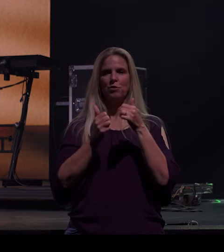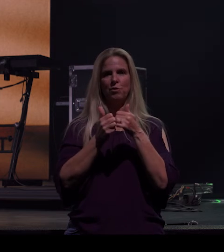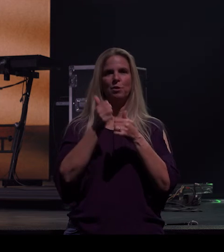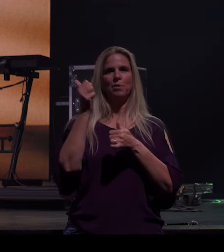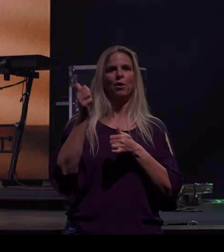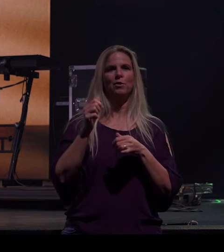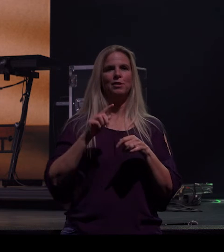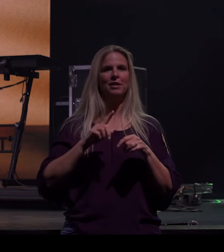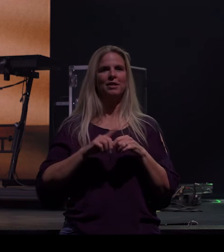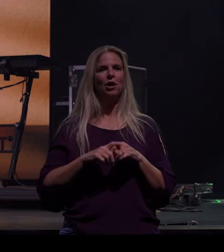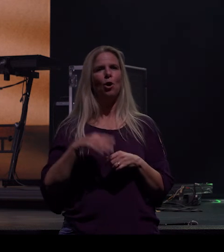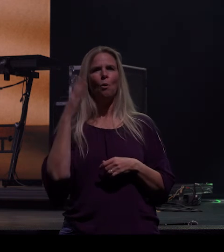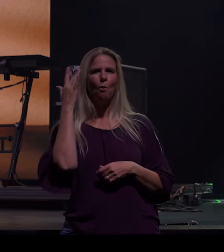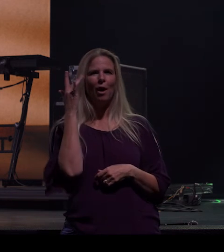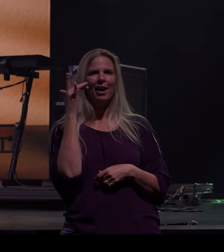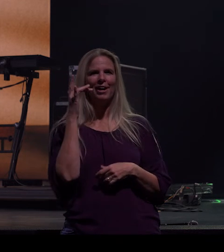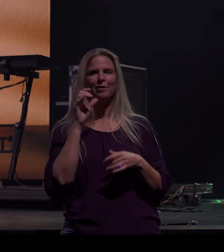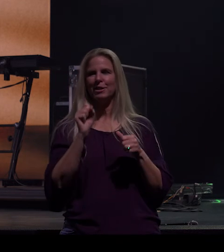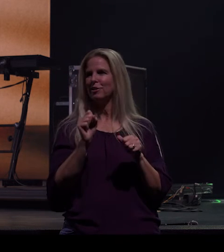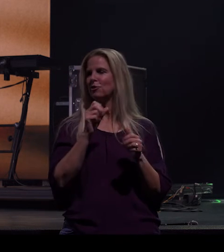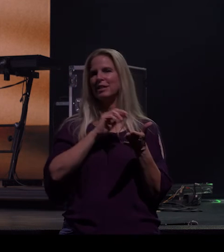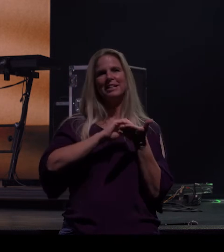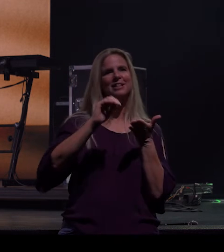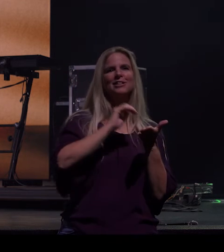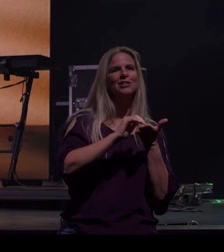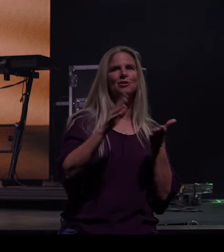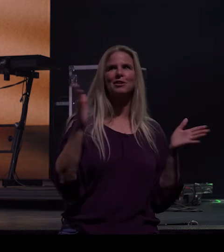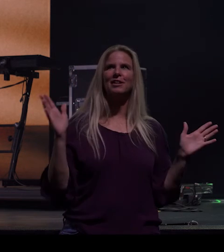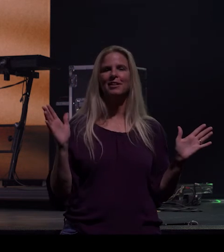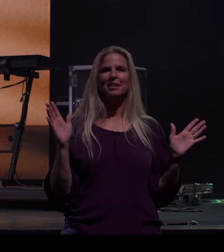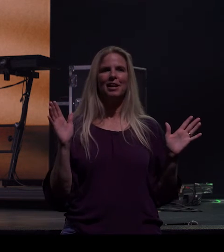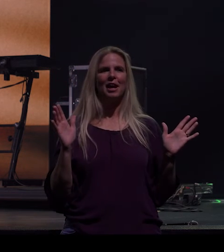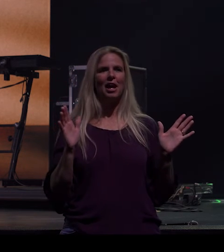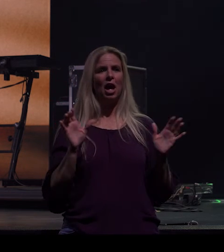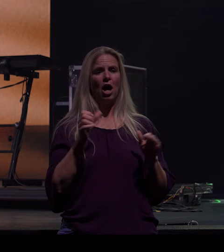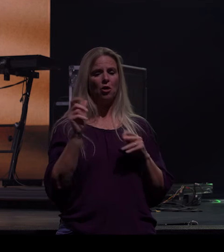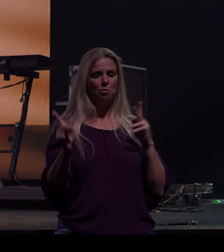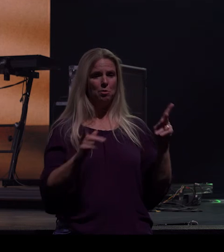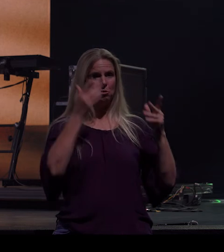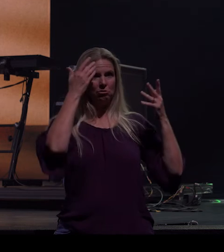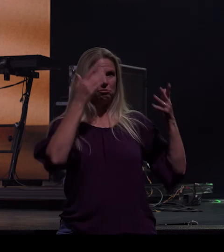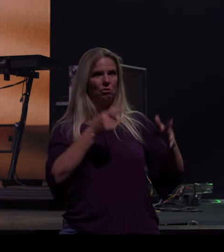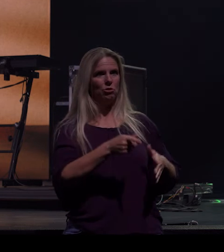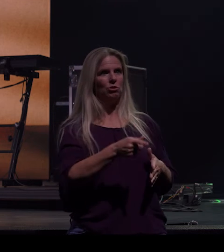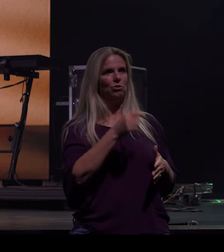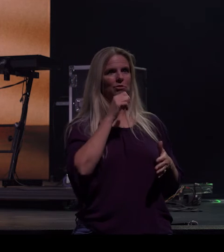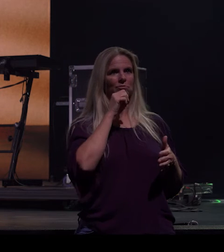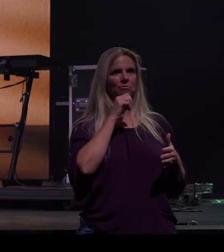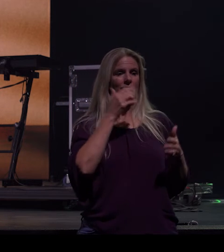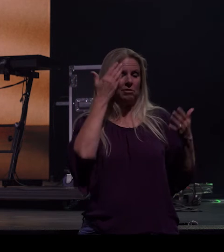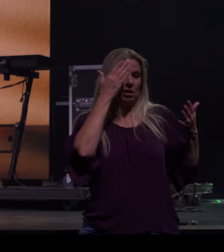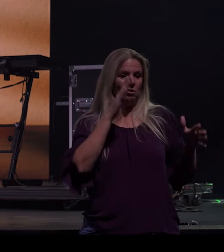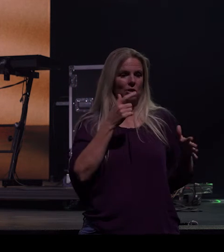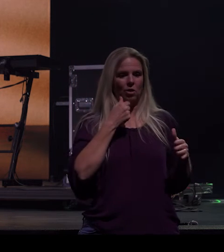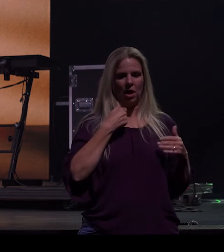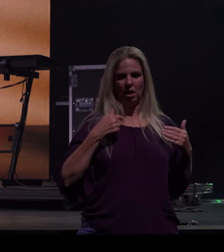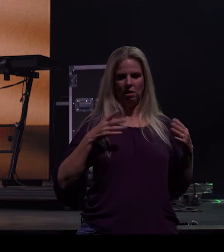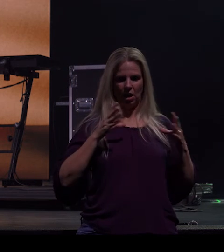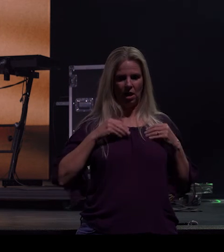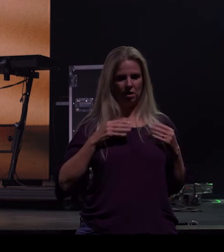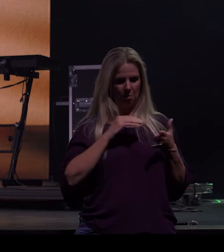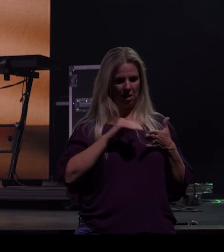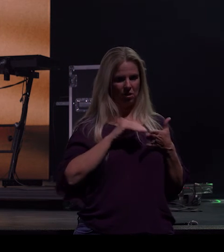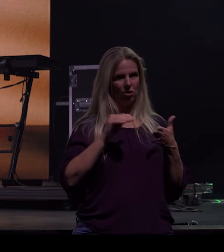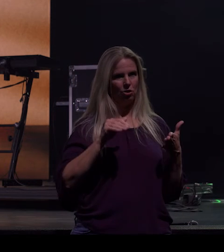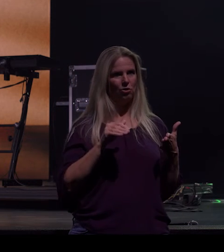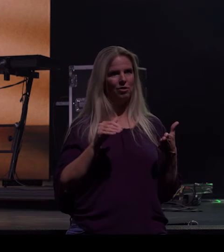your excuses. You go to someone who doesn't know you and you'll give them any story and they don't even know if they could call like bull on you, right? Ask someone that